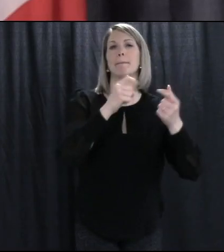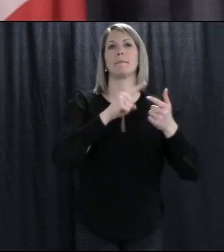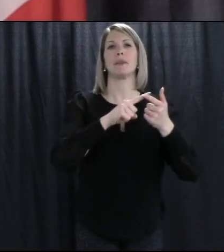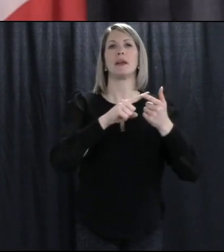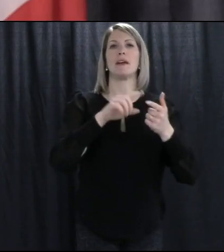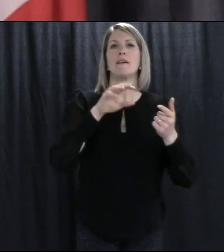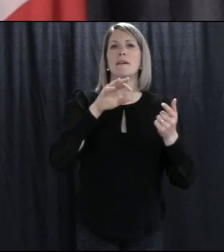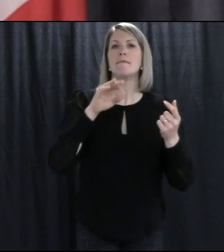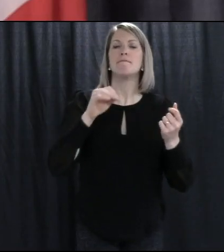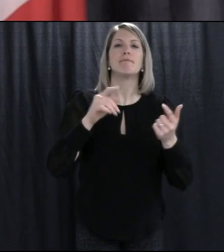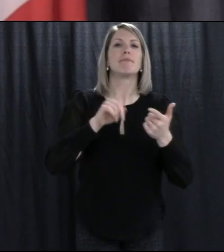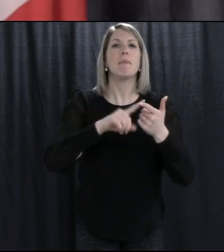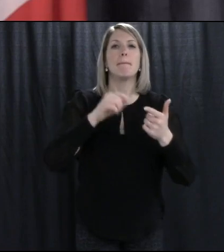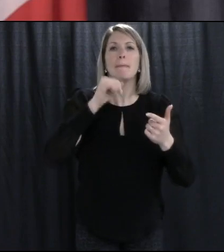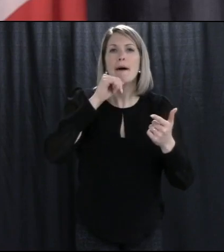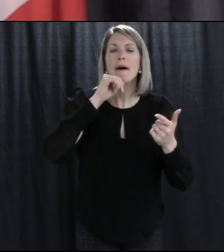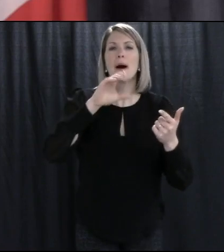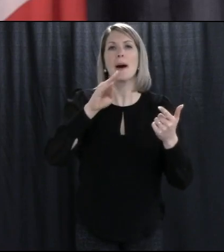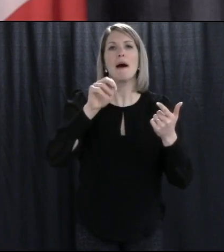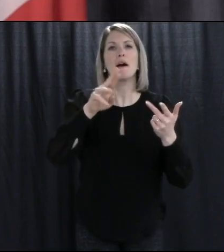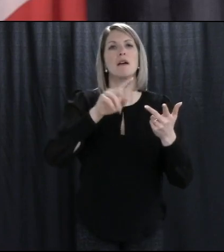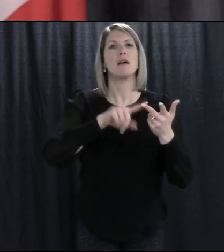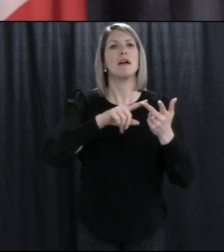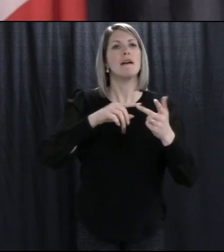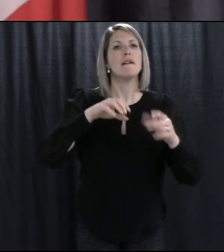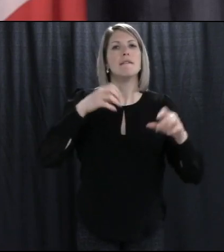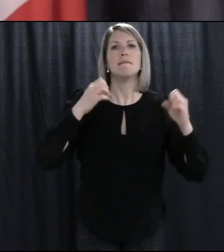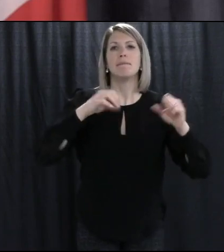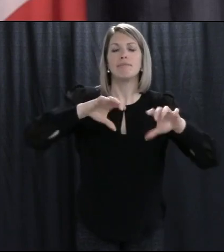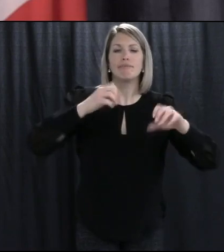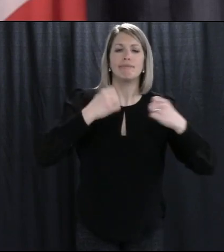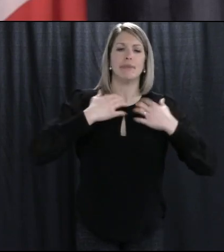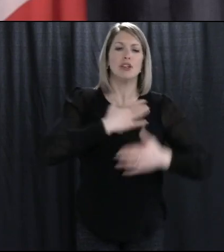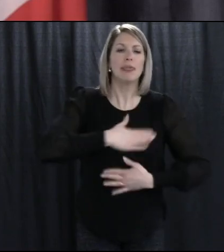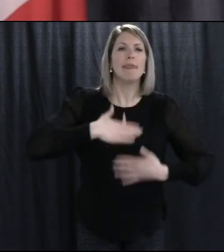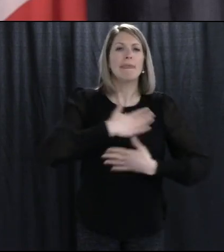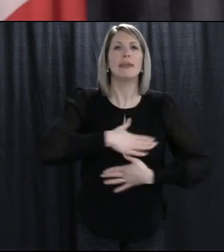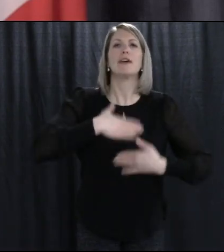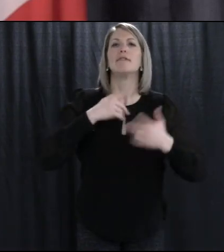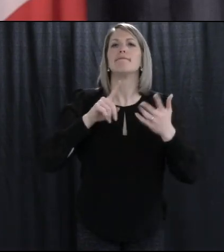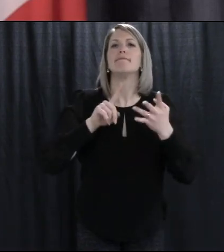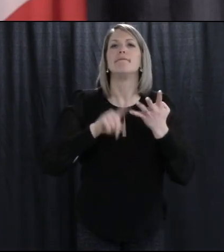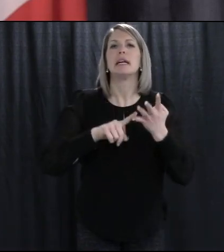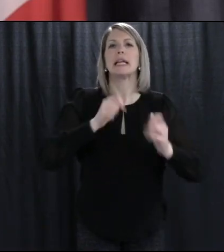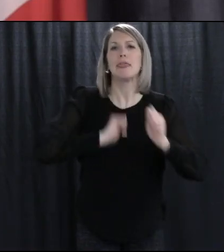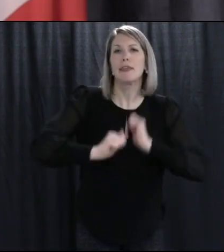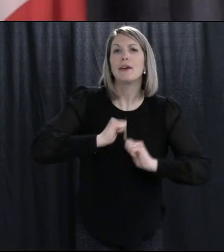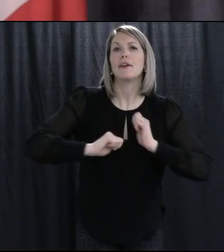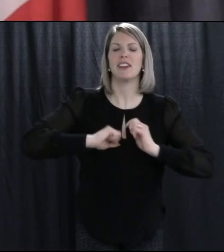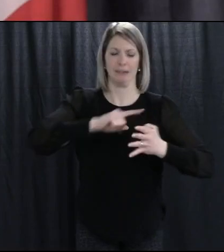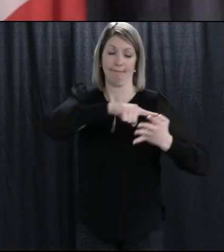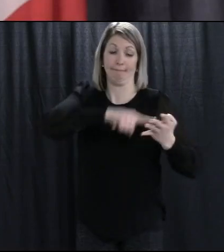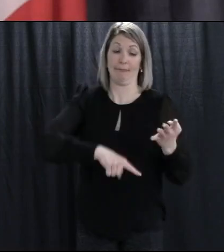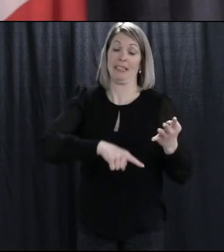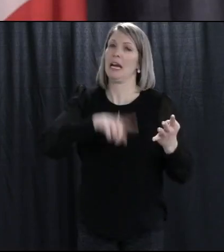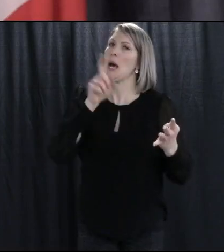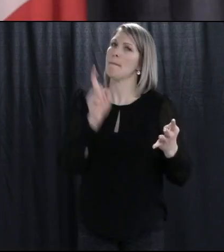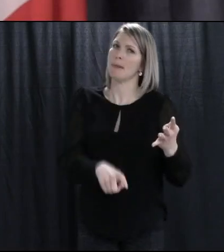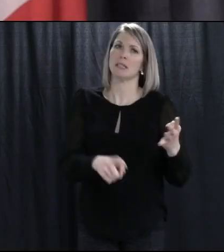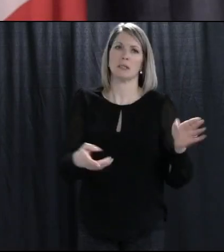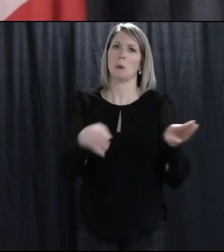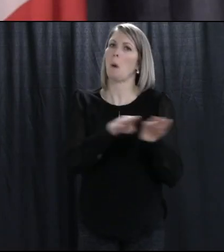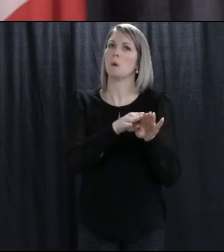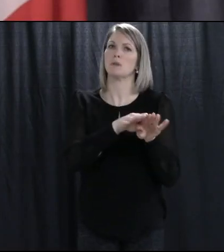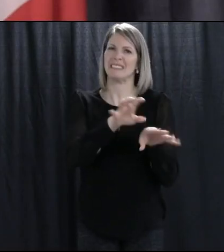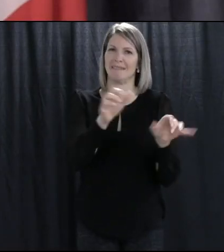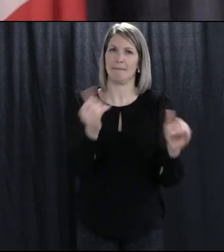facilities, bars, cinemas, performance spaces, and arenas. These businesses are unable to adequately